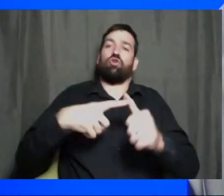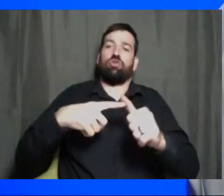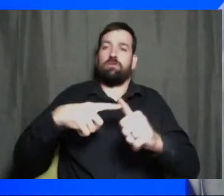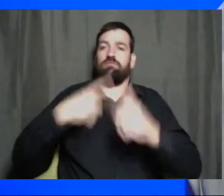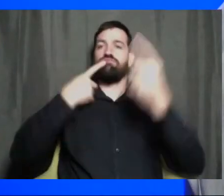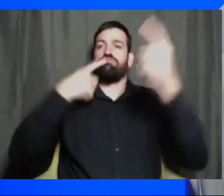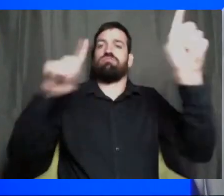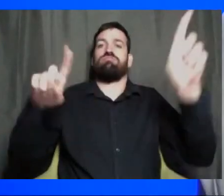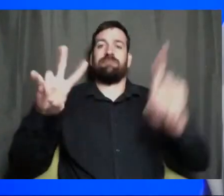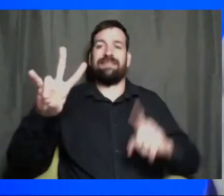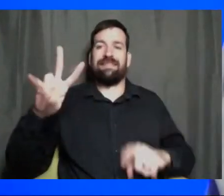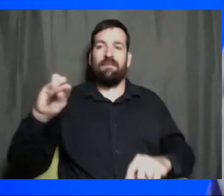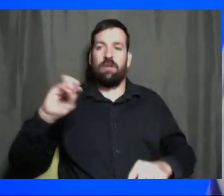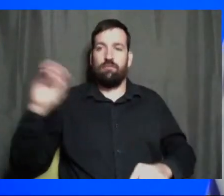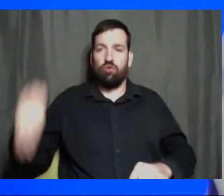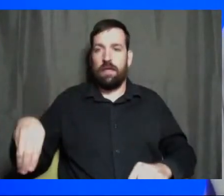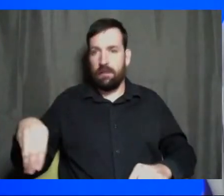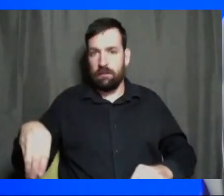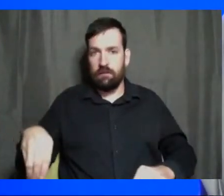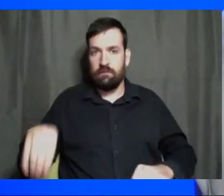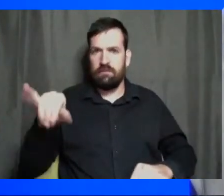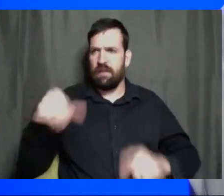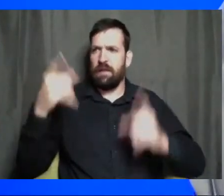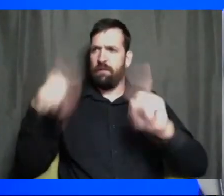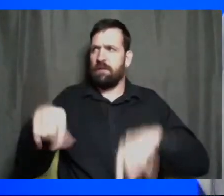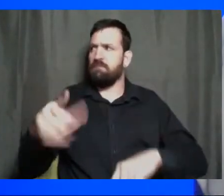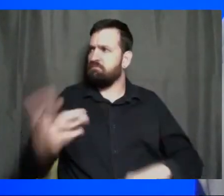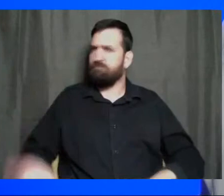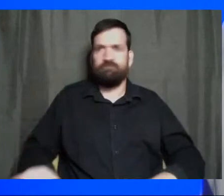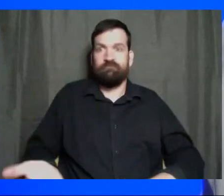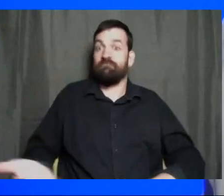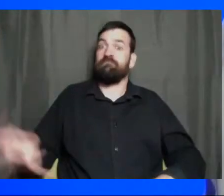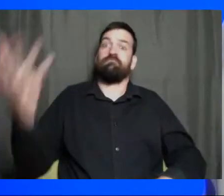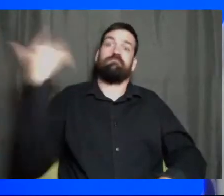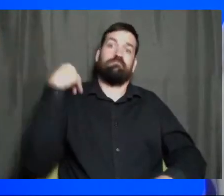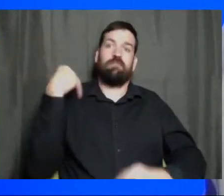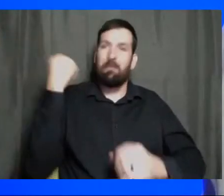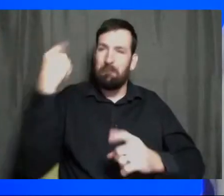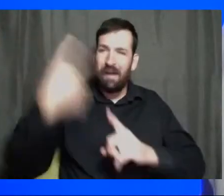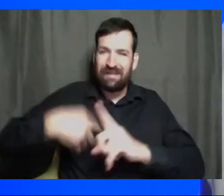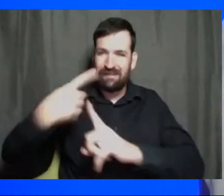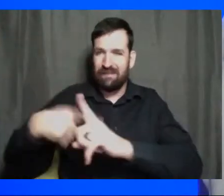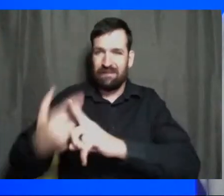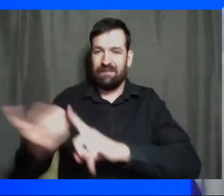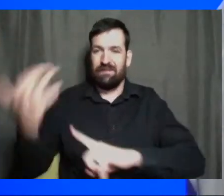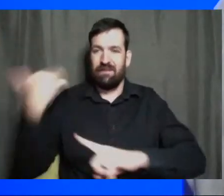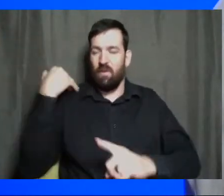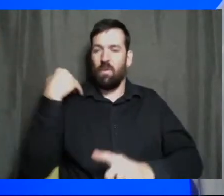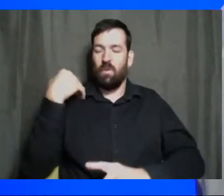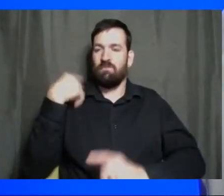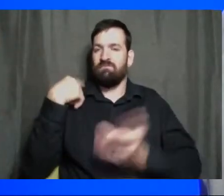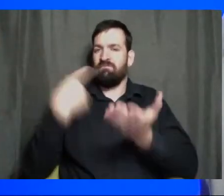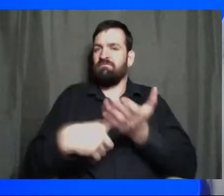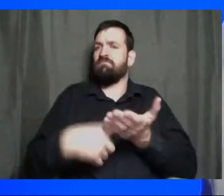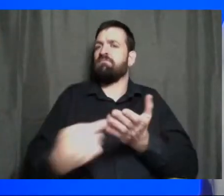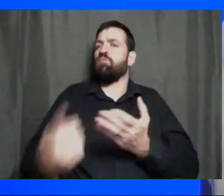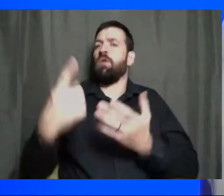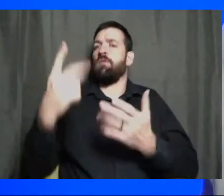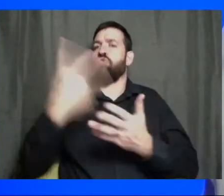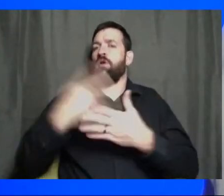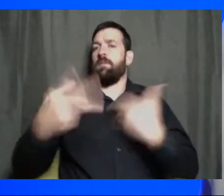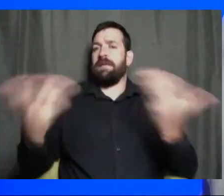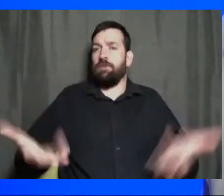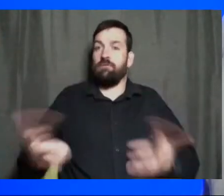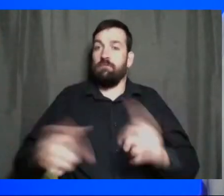they did that. Oh man, I don't know how many months ago. We were talking about it here at one of the programs, but it was many, many months